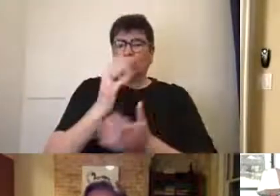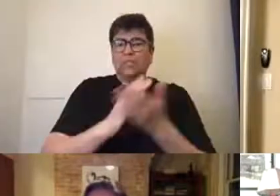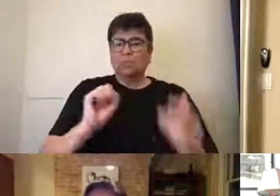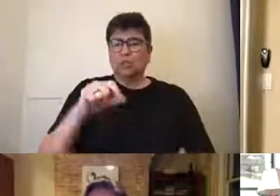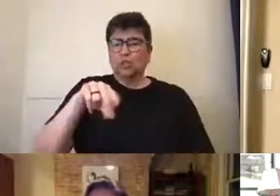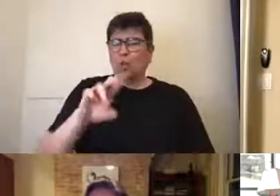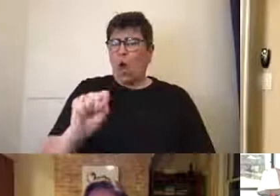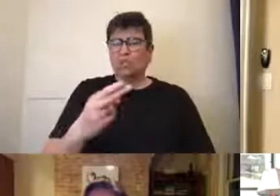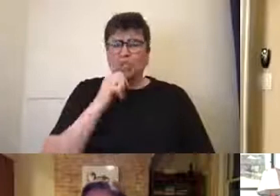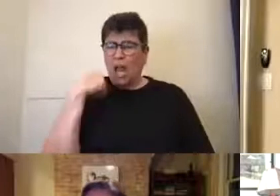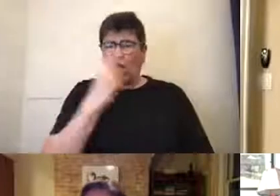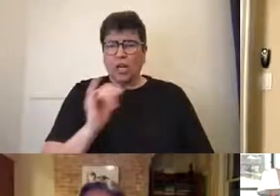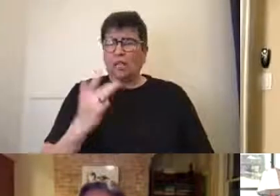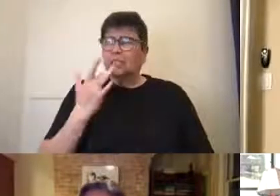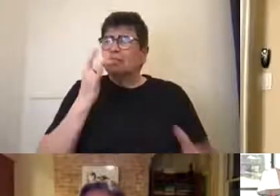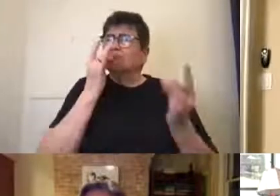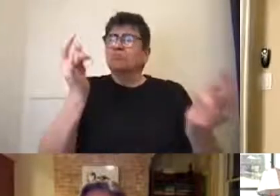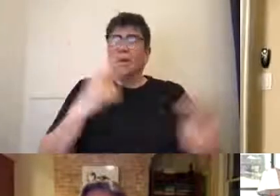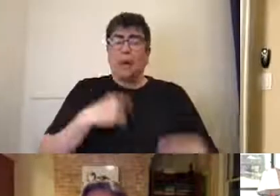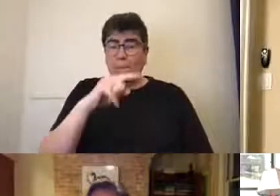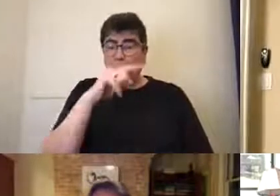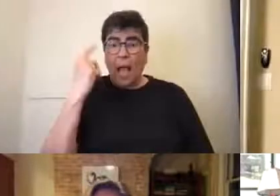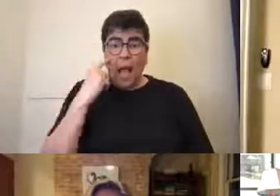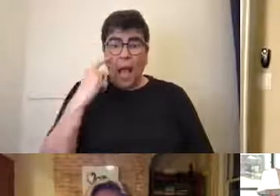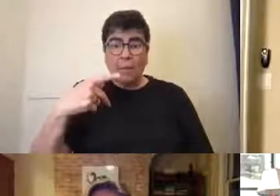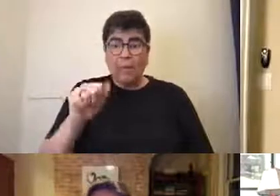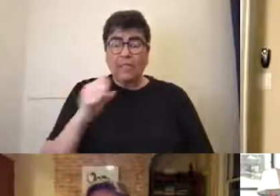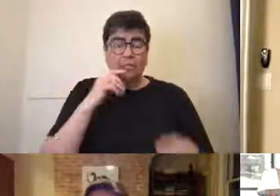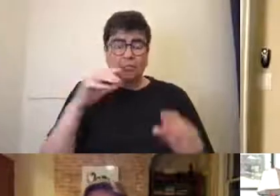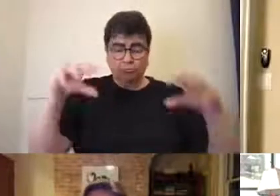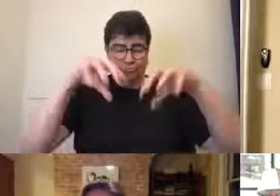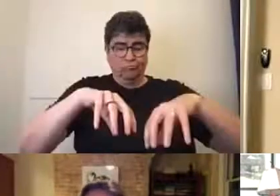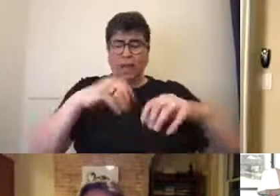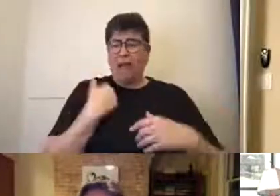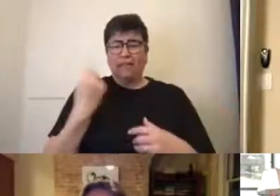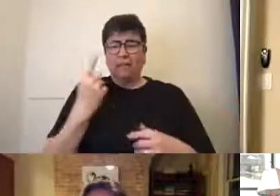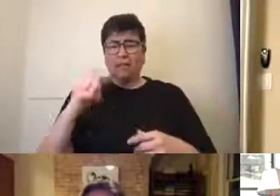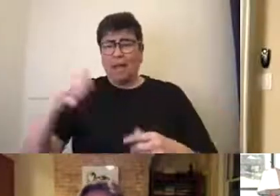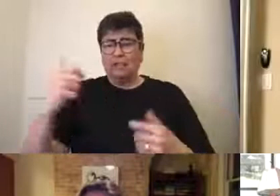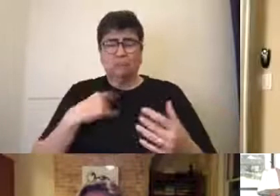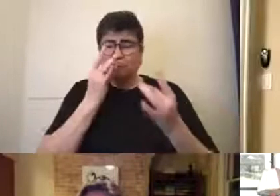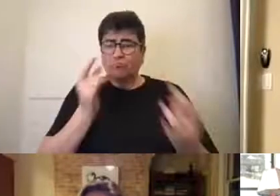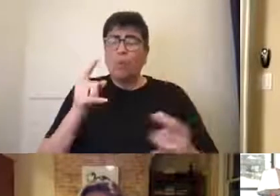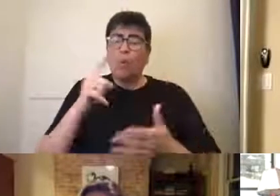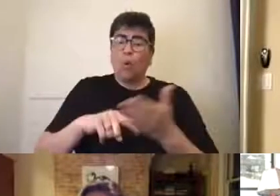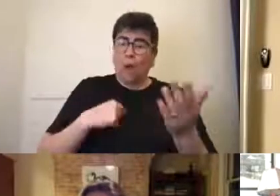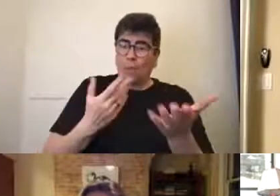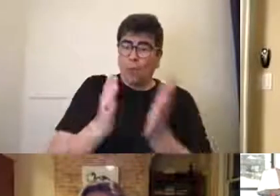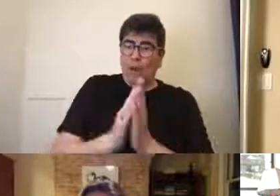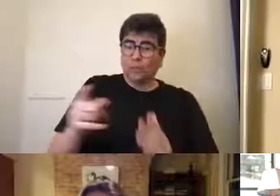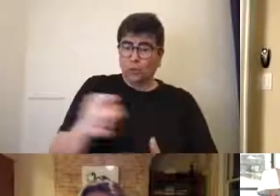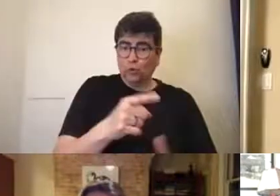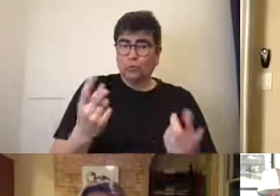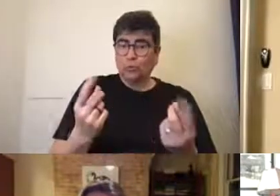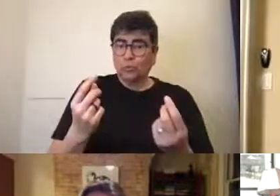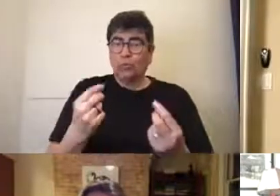look like squash, it tasted incredible. She'd take the black-eyed peas, put that next to something else, and then we'd have something else. So what I'm about to ask y'all to do